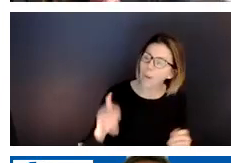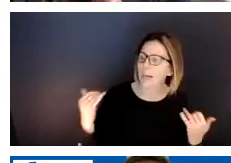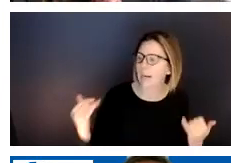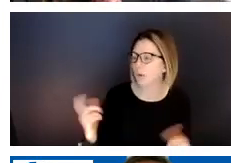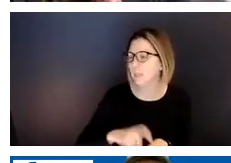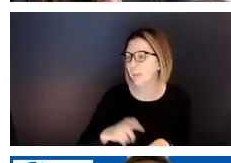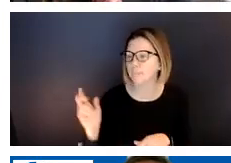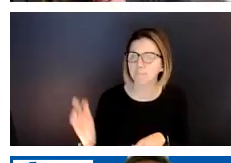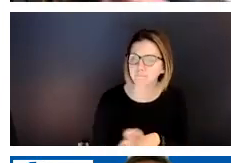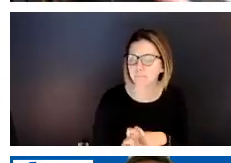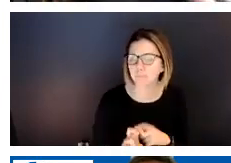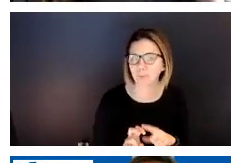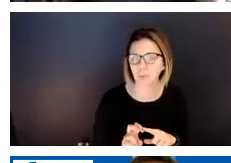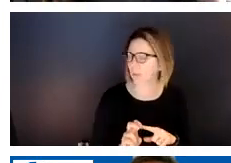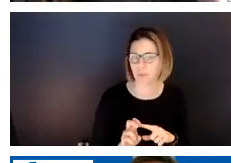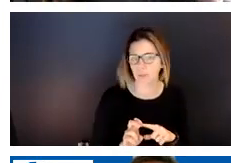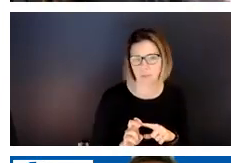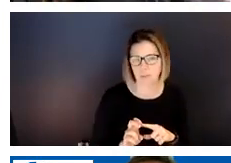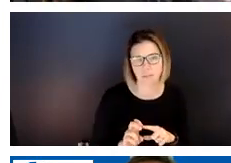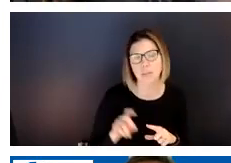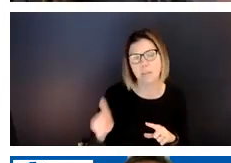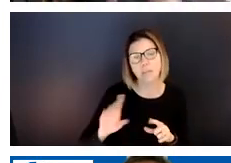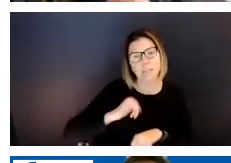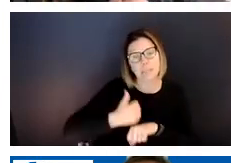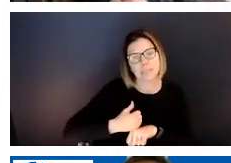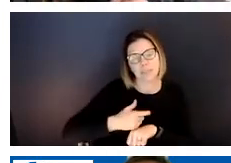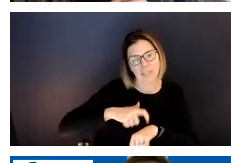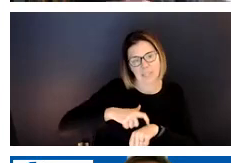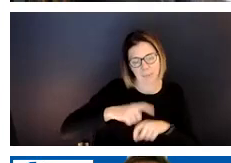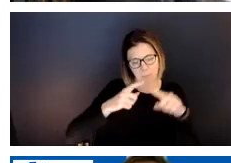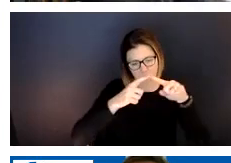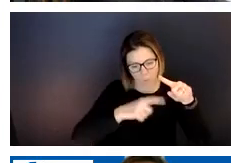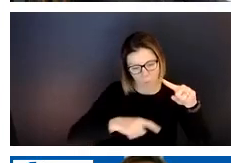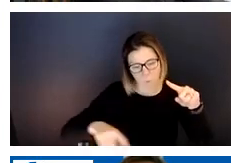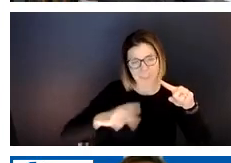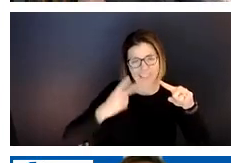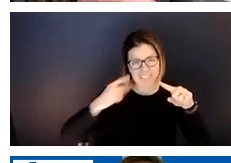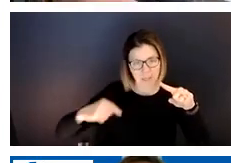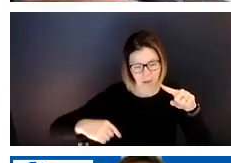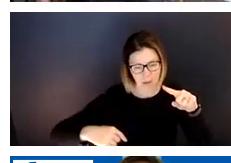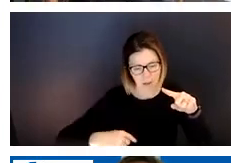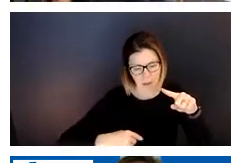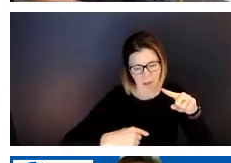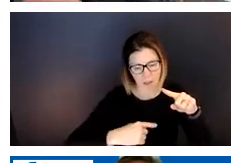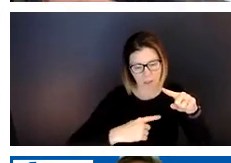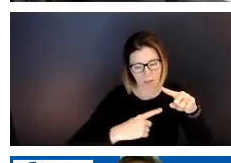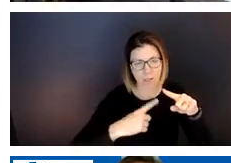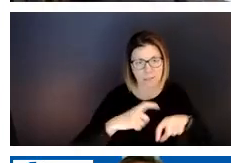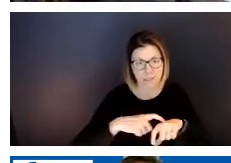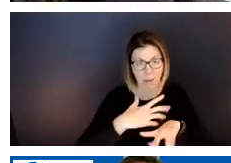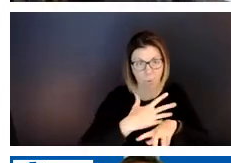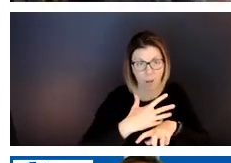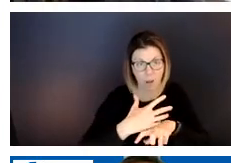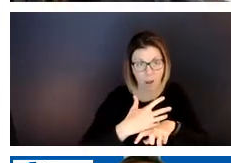it's time to transition, we can allow them to see that passage of time visually. I can check in and remind